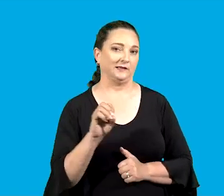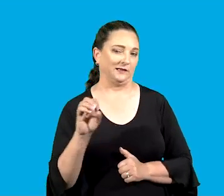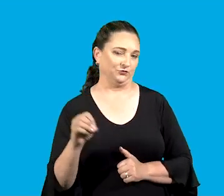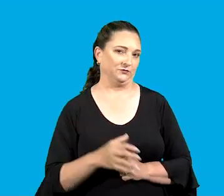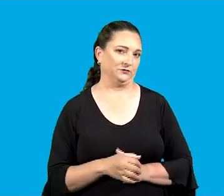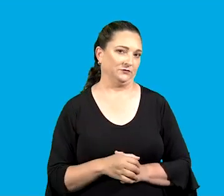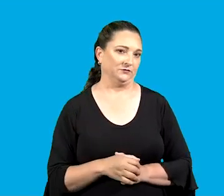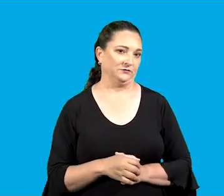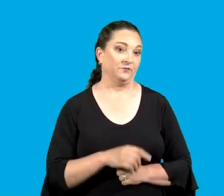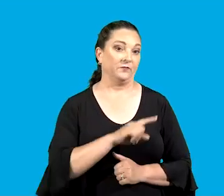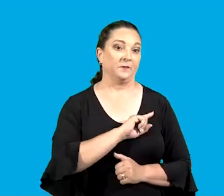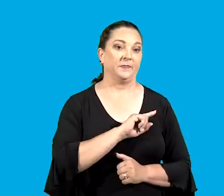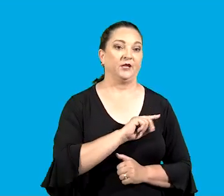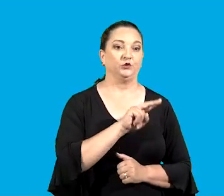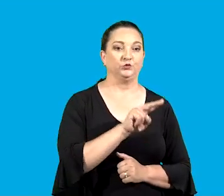205,900.